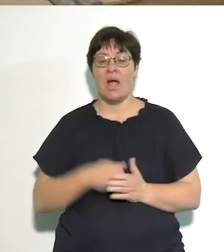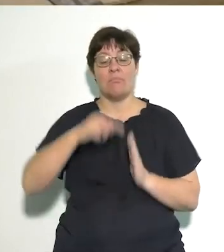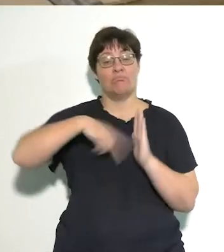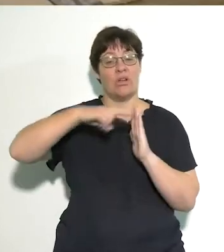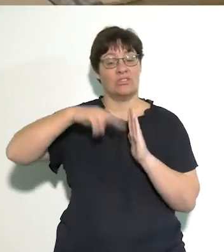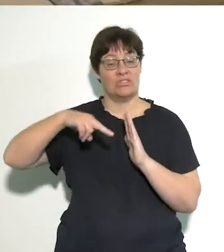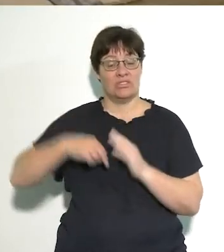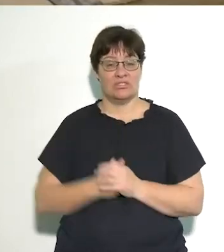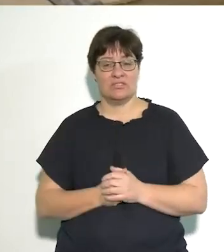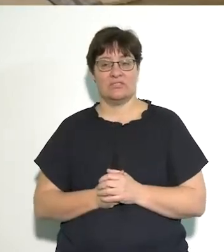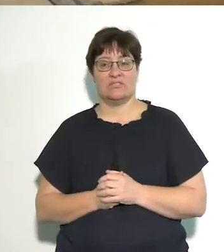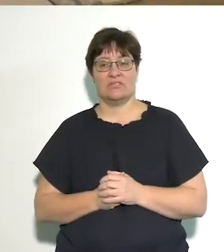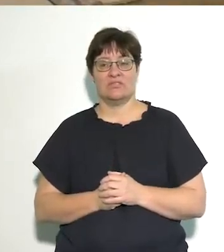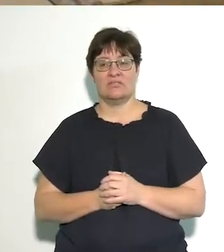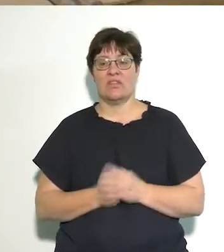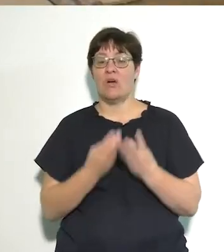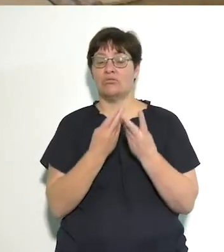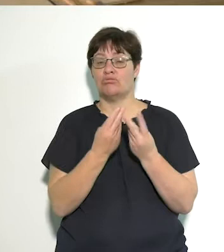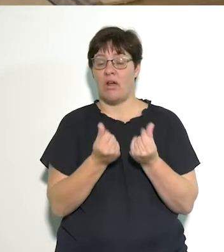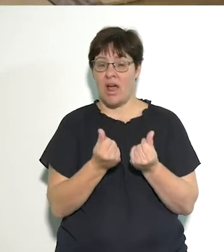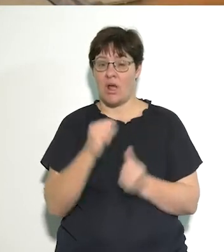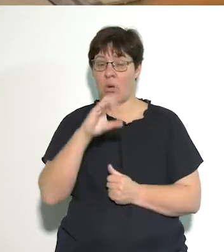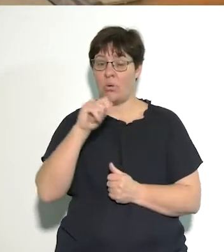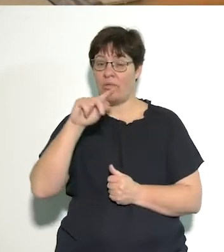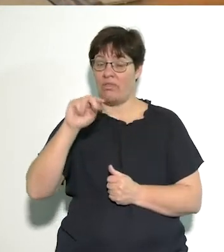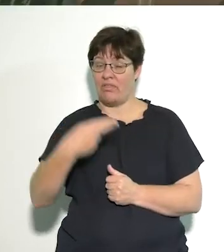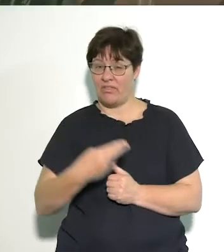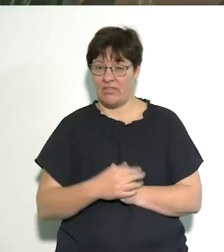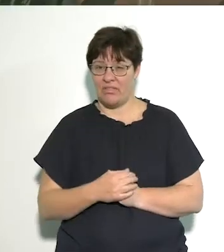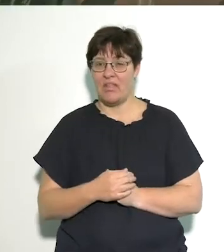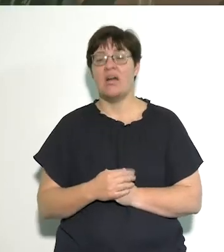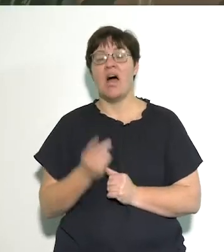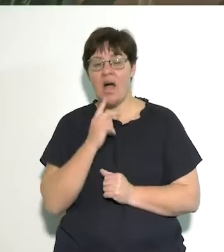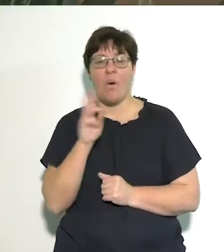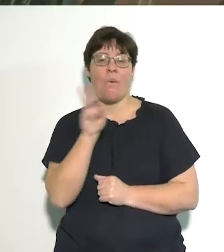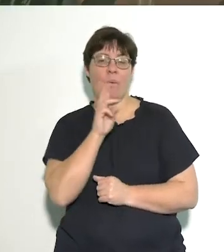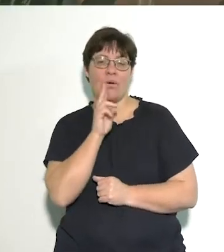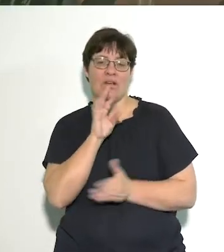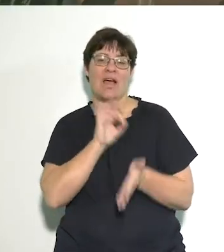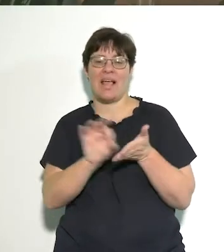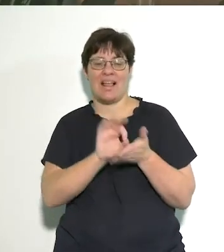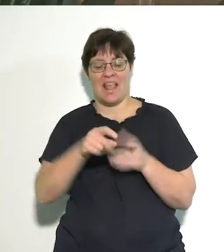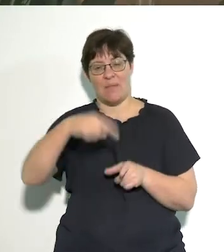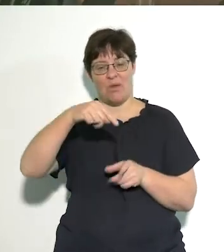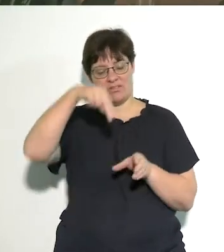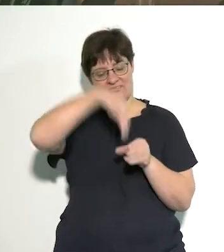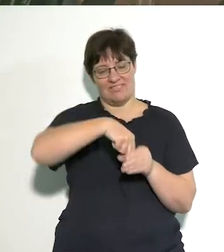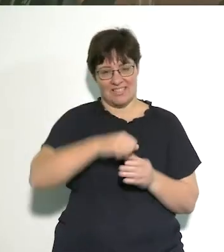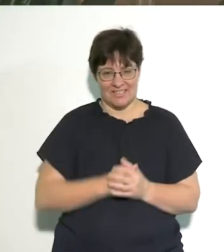paintbrush. A drying cloth. And some water to clean my paintbrush.